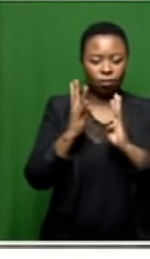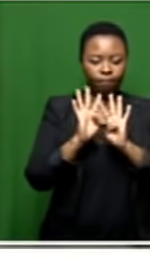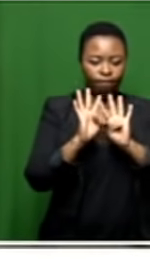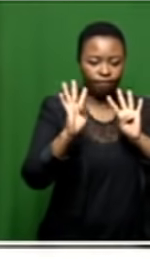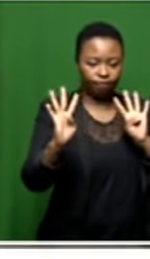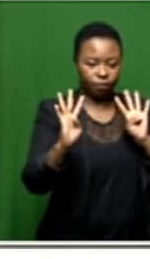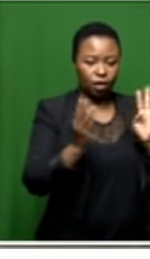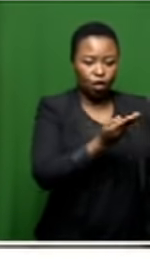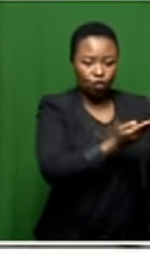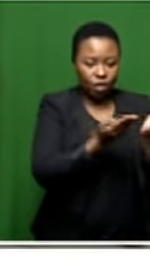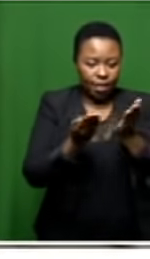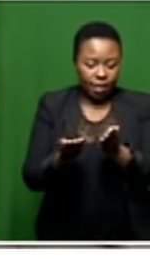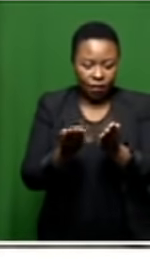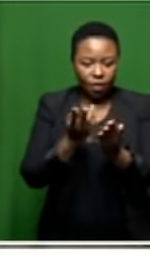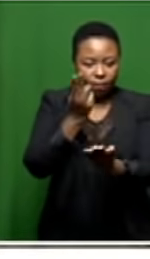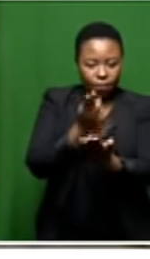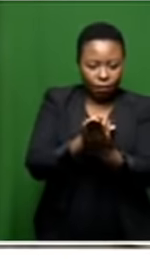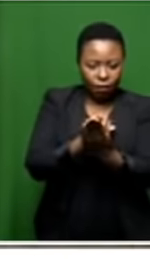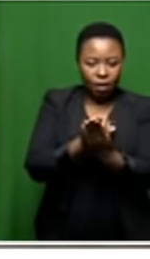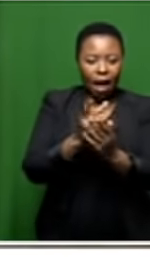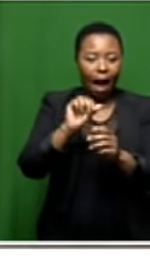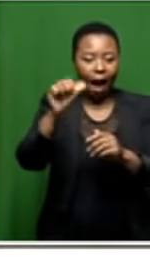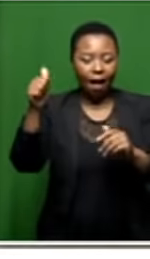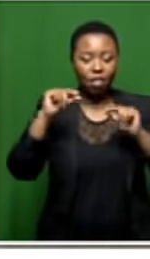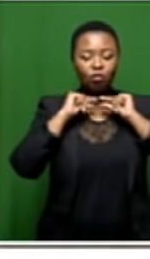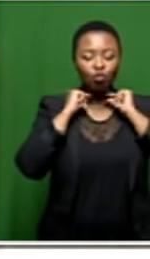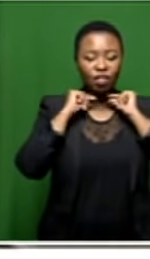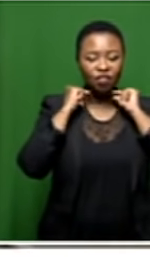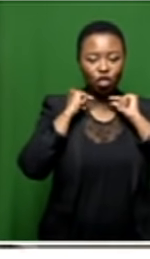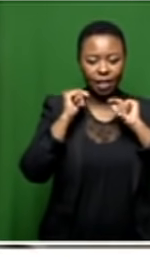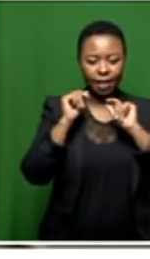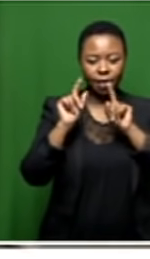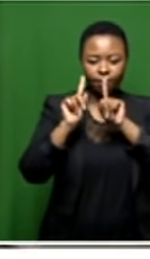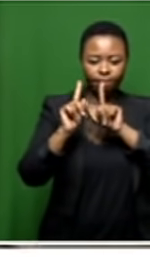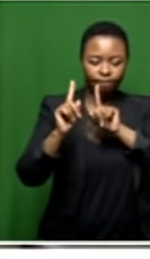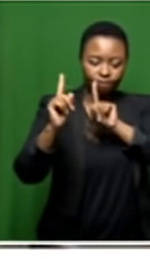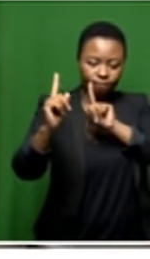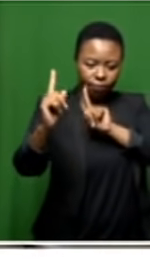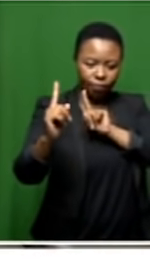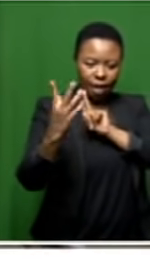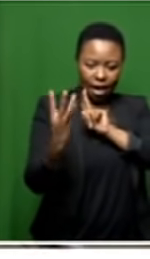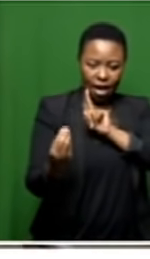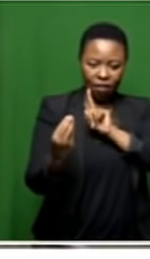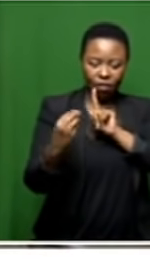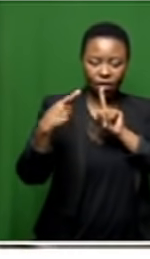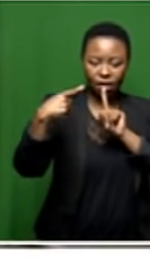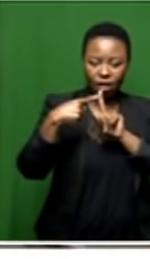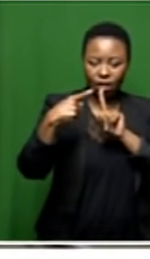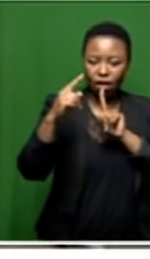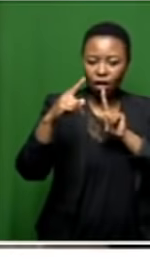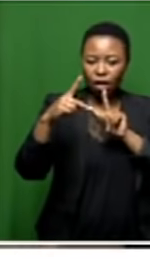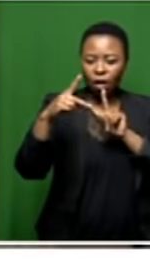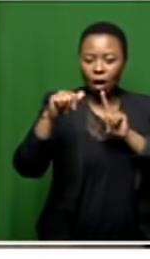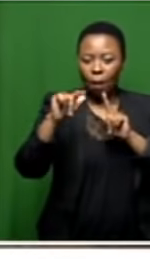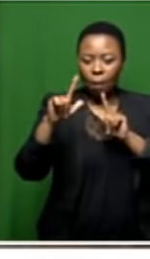the cortege. There are other reverends standing here. They are the pall